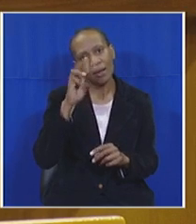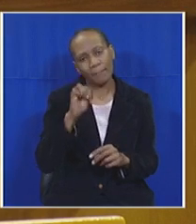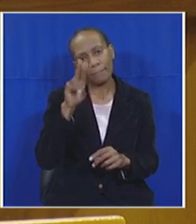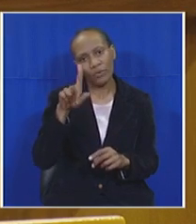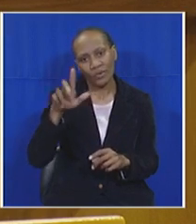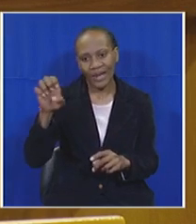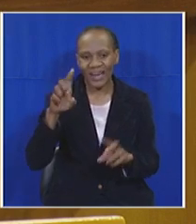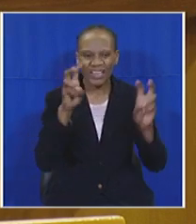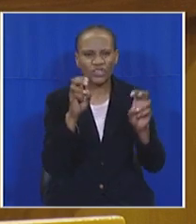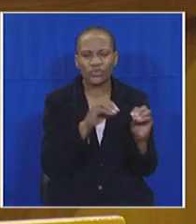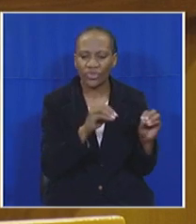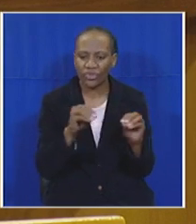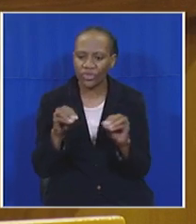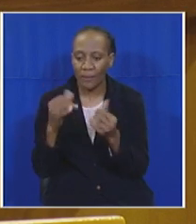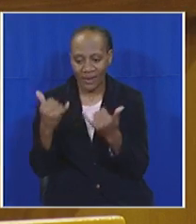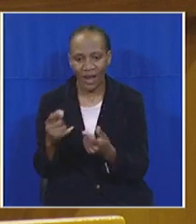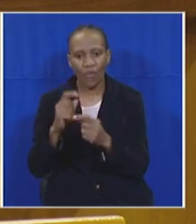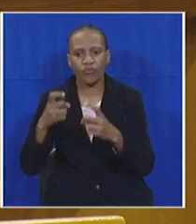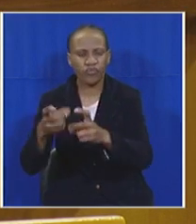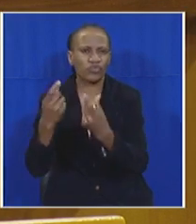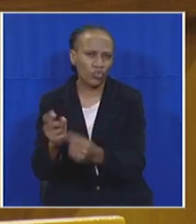Van Rooyen is prepared to manipulate